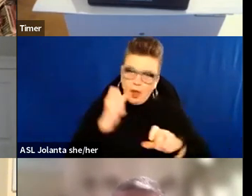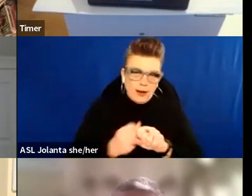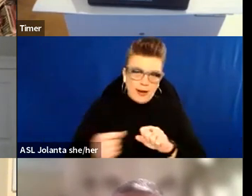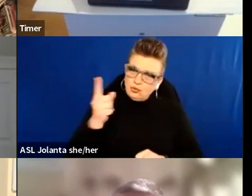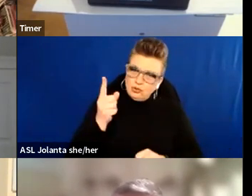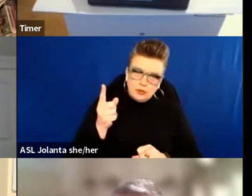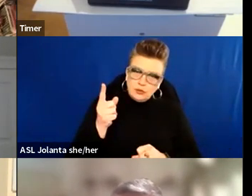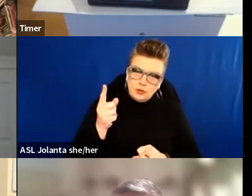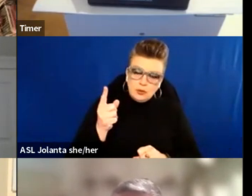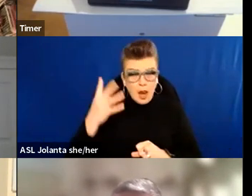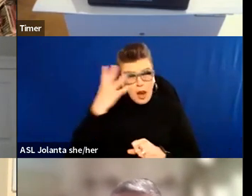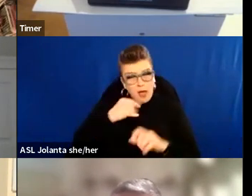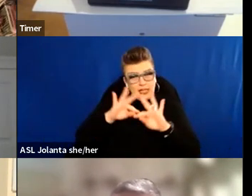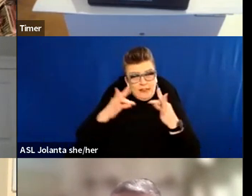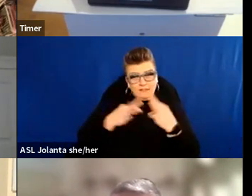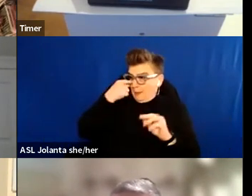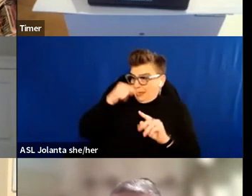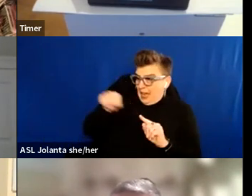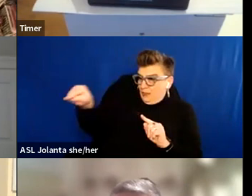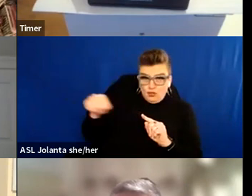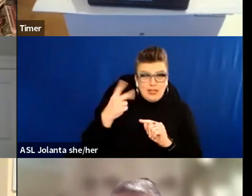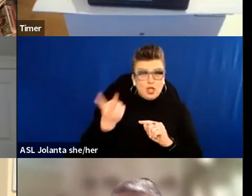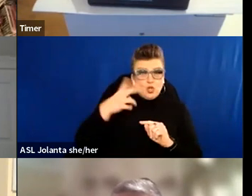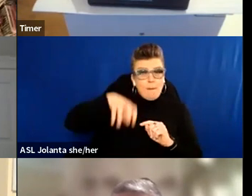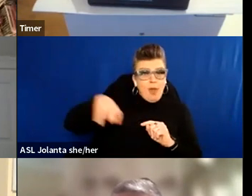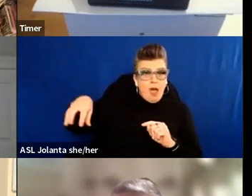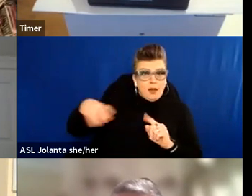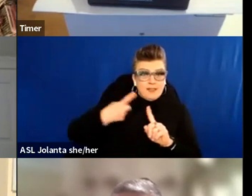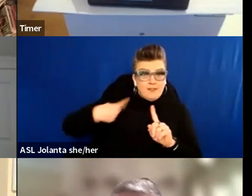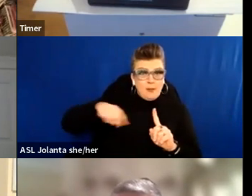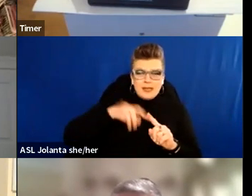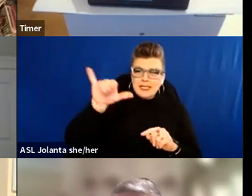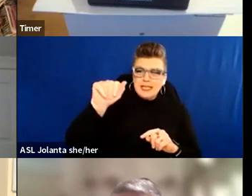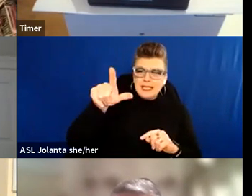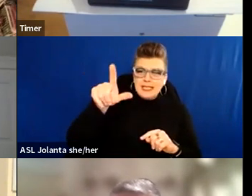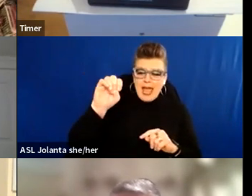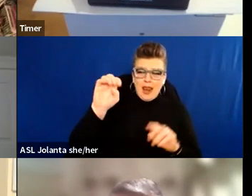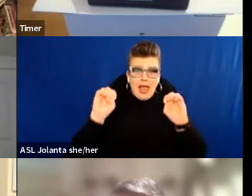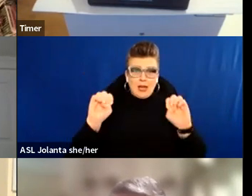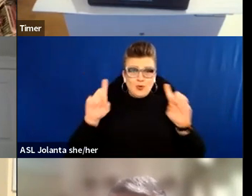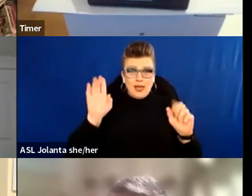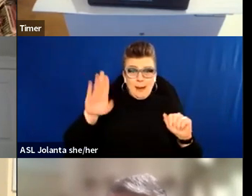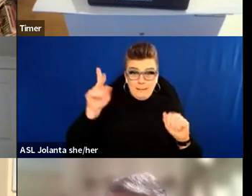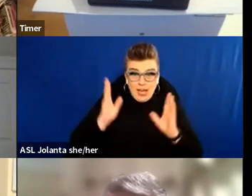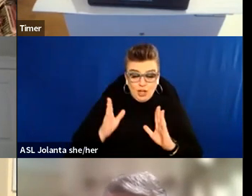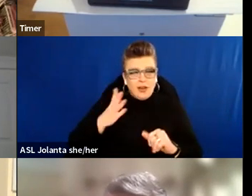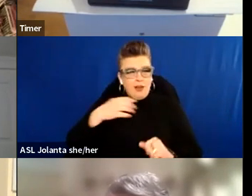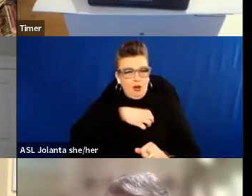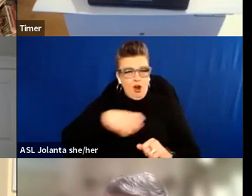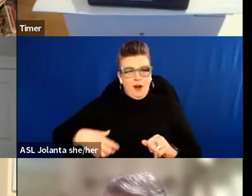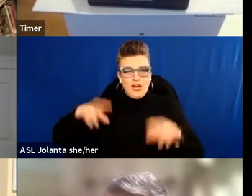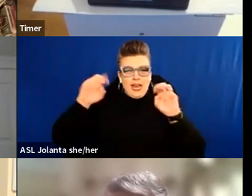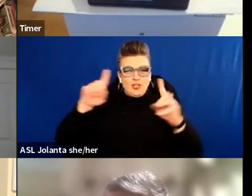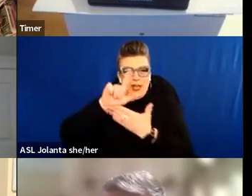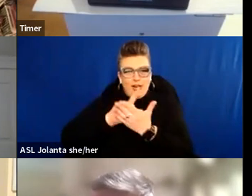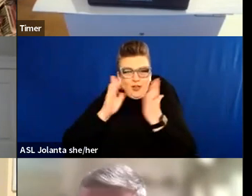really lovely family down the street two blocks from us they're a yale educated banker and a harvard educated lawyer their two